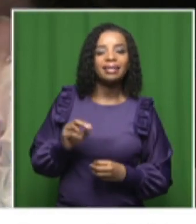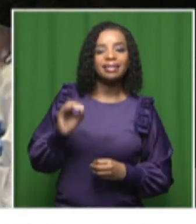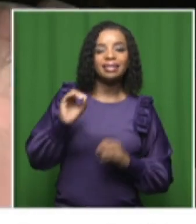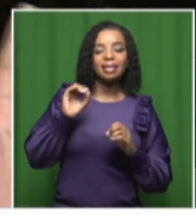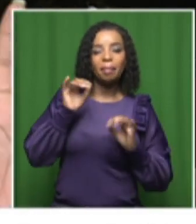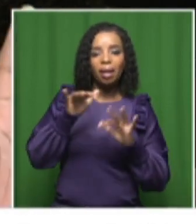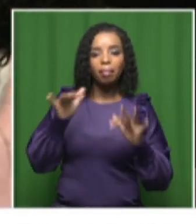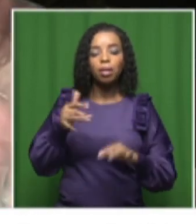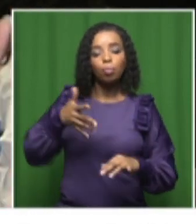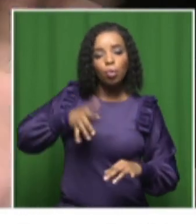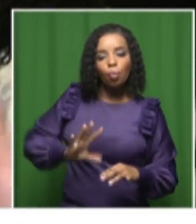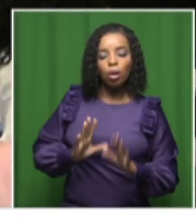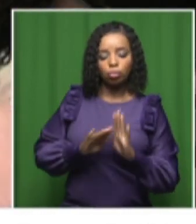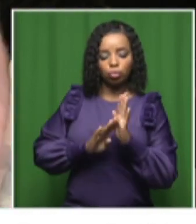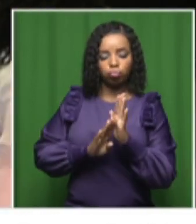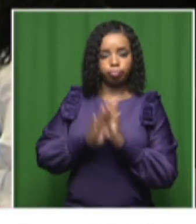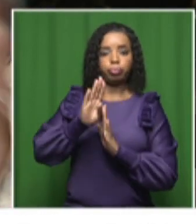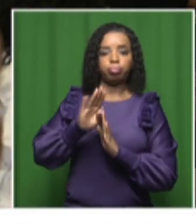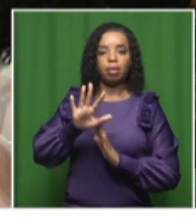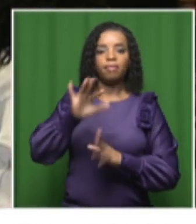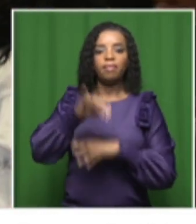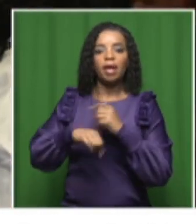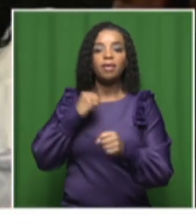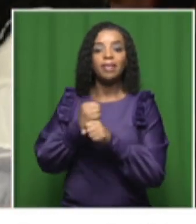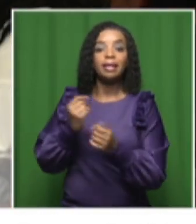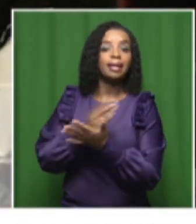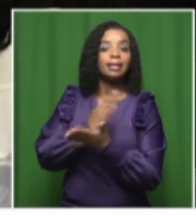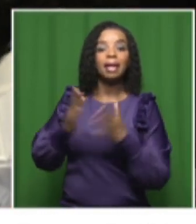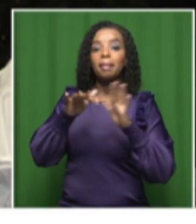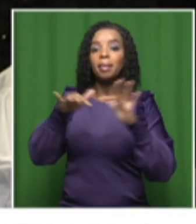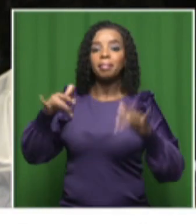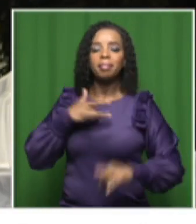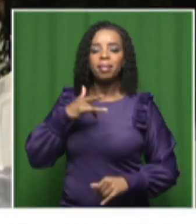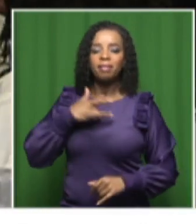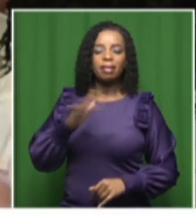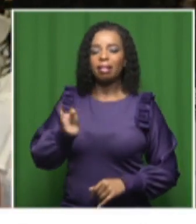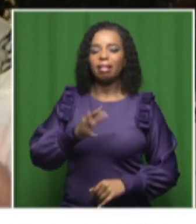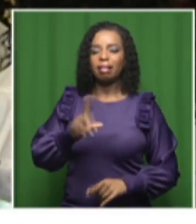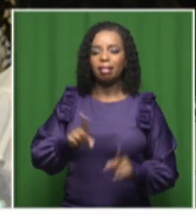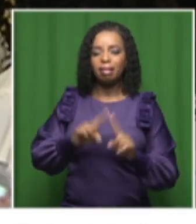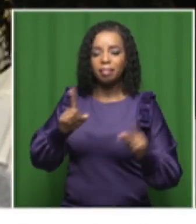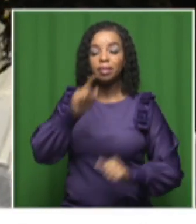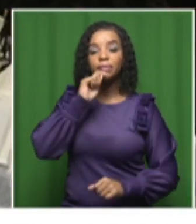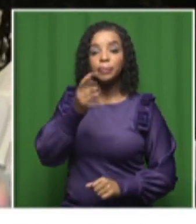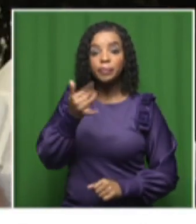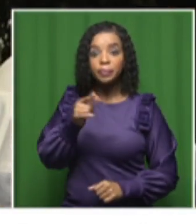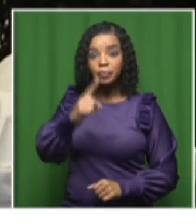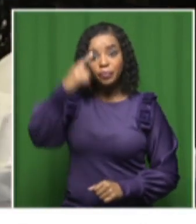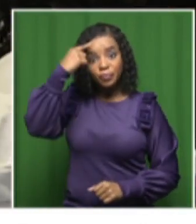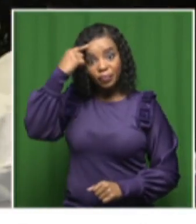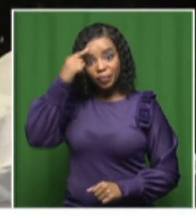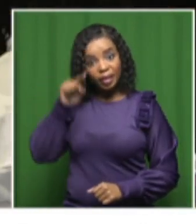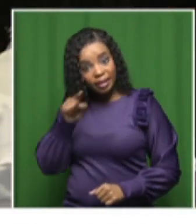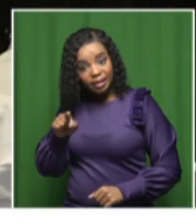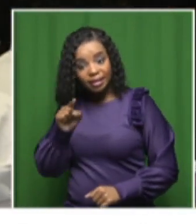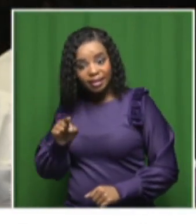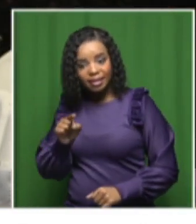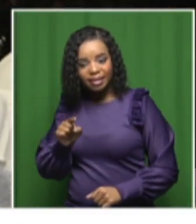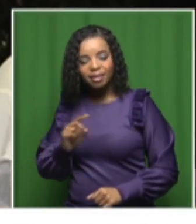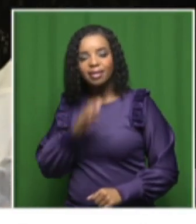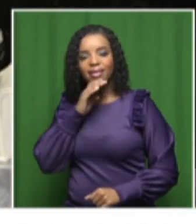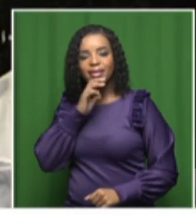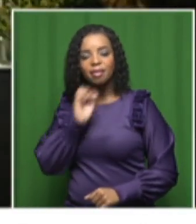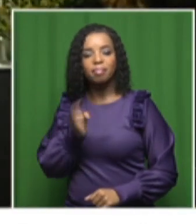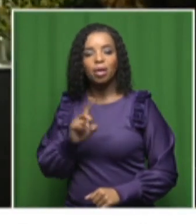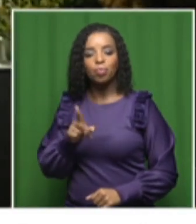people in the space of 5 years. I know to some people it sounds like, it's a few people, but essentially, if you think of it from this perspective, it's